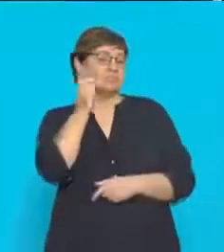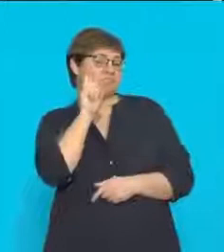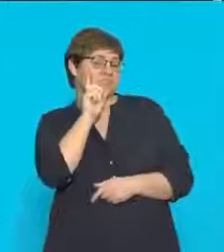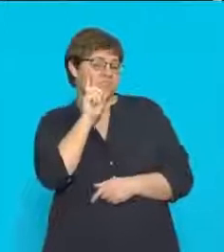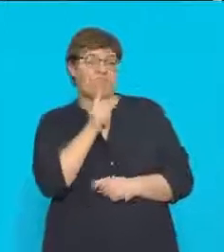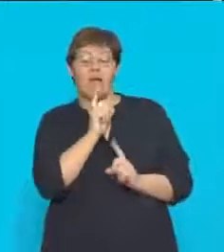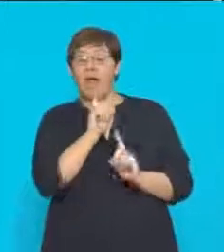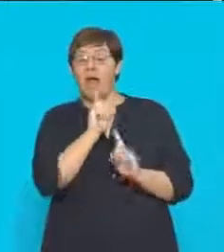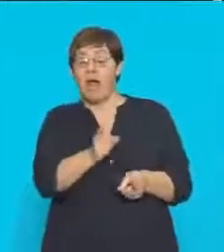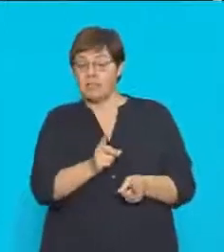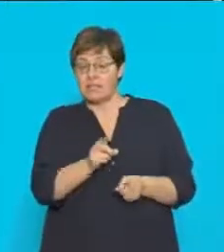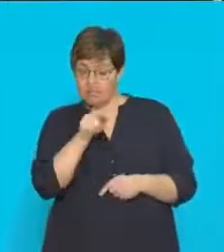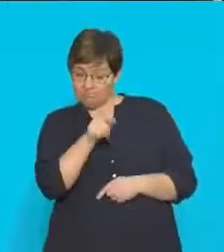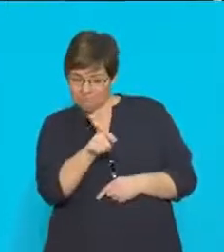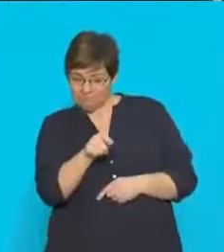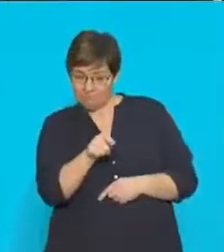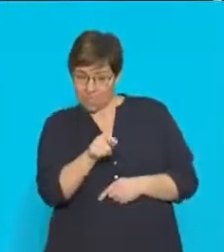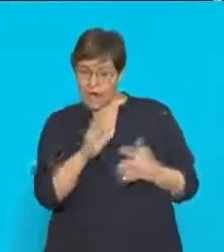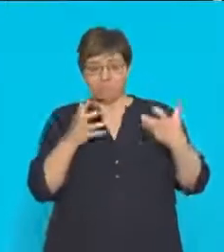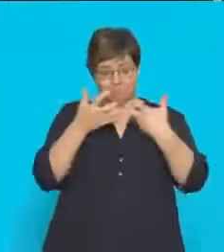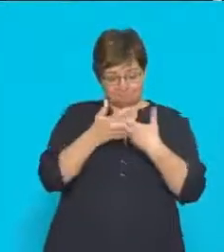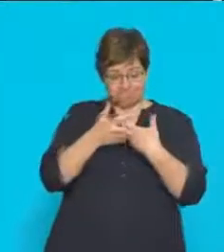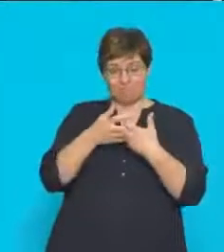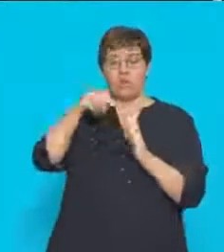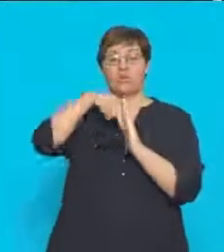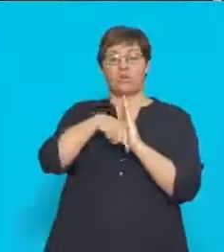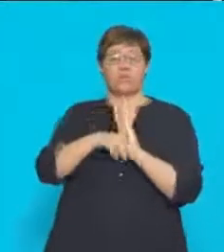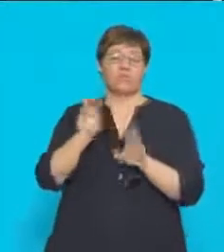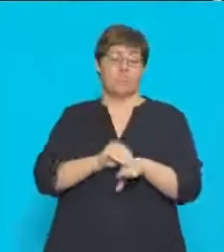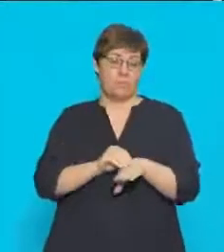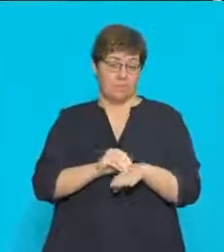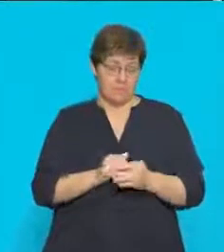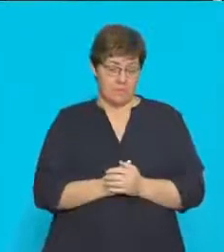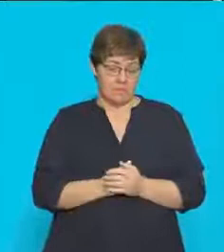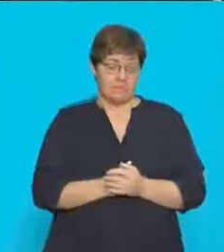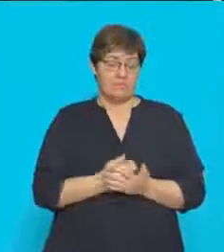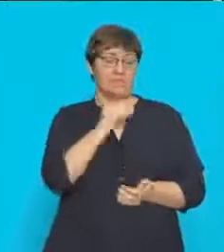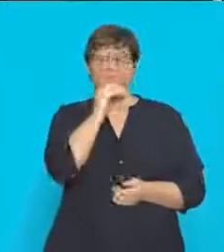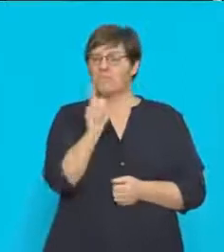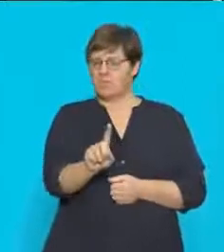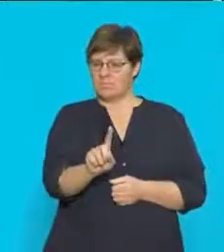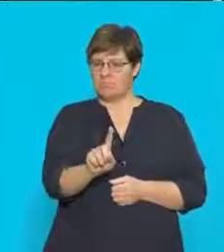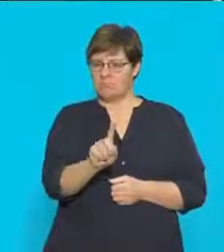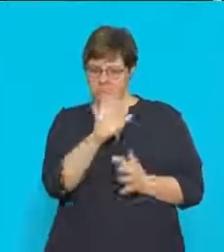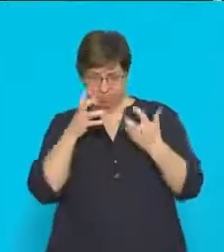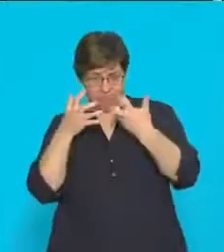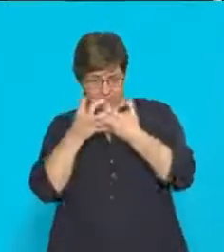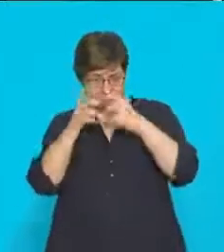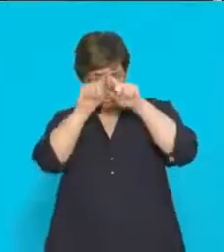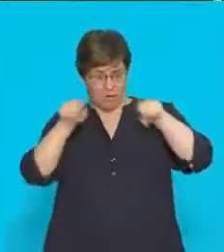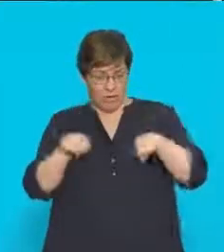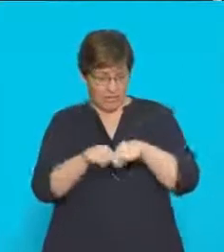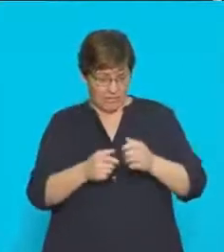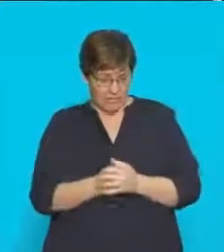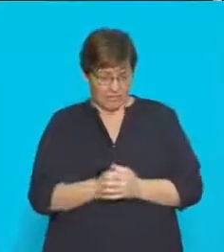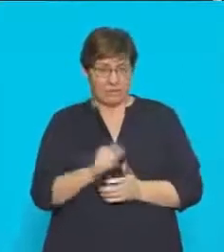sure that the answer you found makes sense in the context of the problem. In other words, does it fit the triangle? So